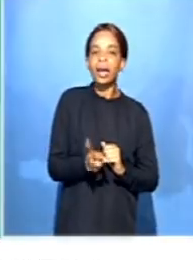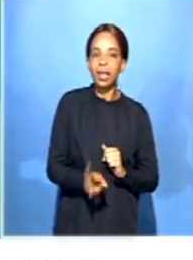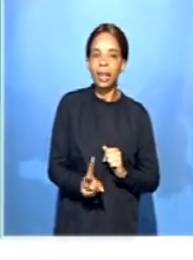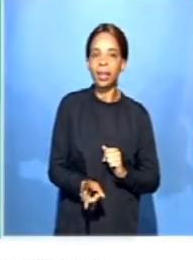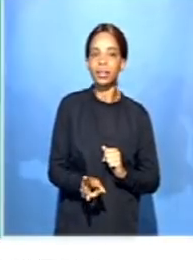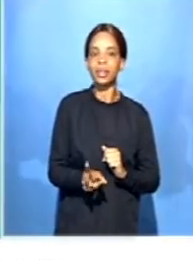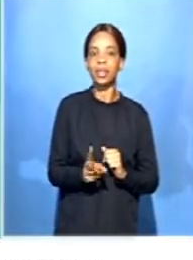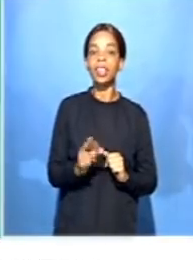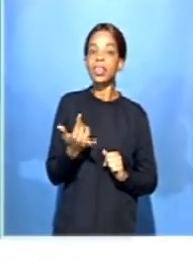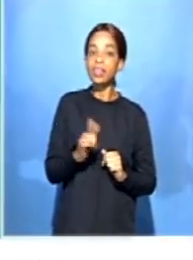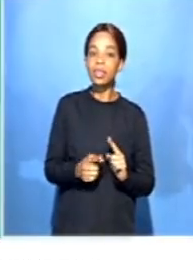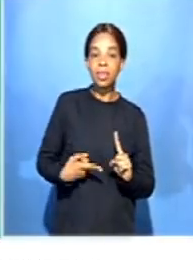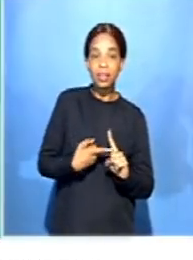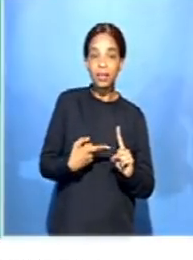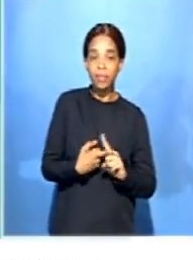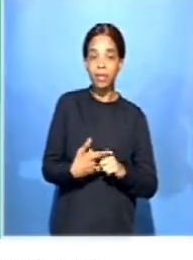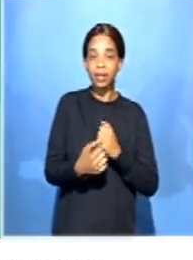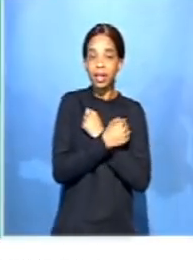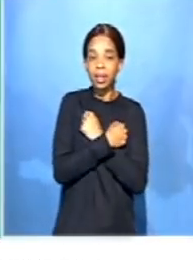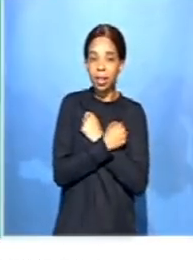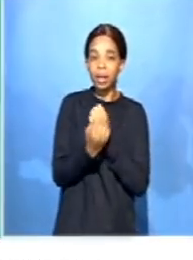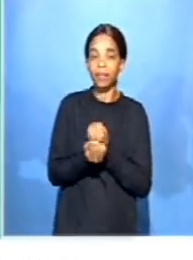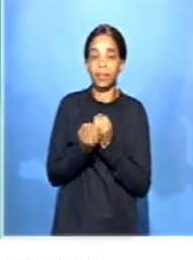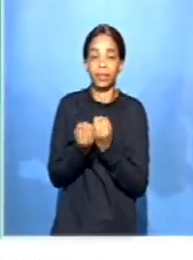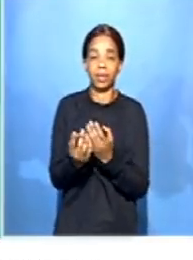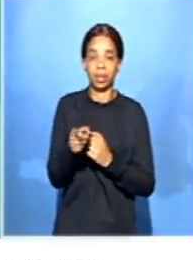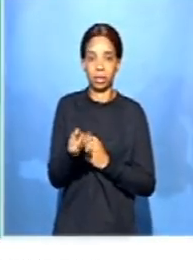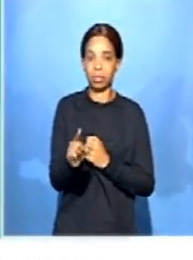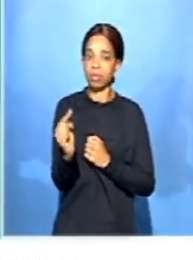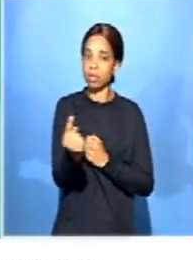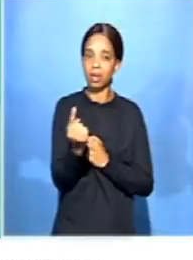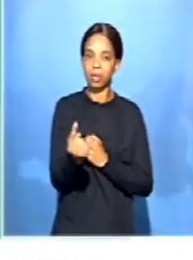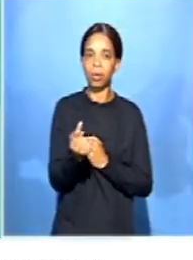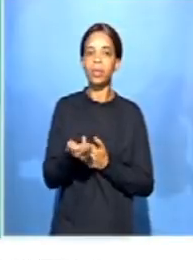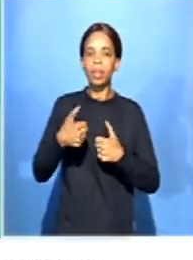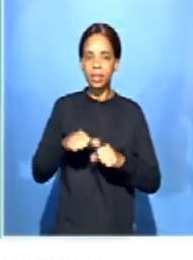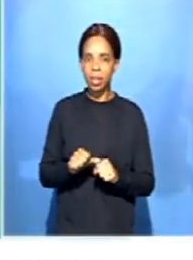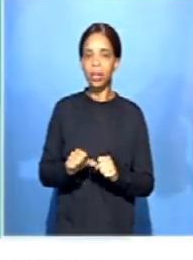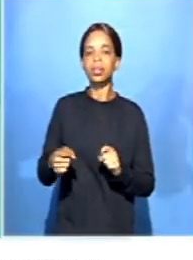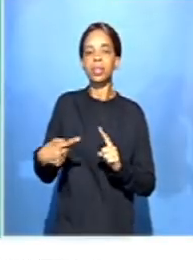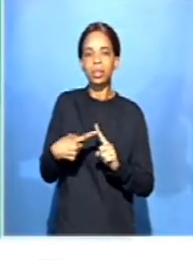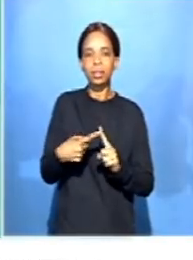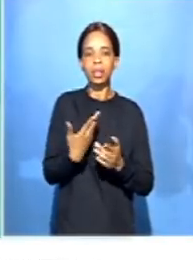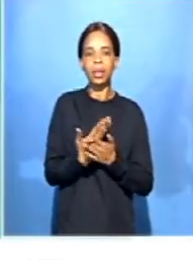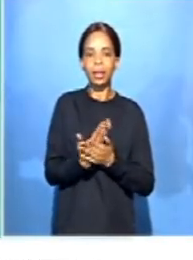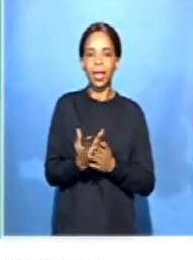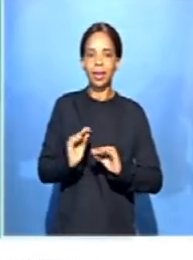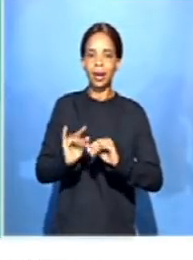wila le fa bana ba South Africa ka ofela ka go direla setšhaba se sa rona gompijeno ha re tla go modumedisa